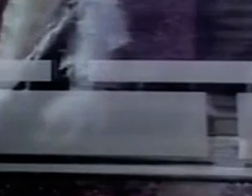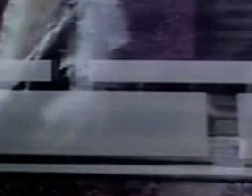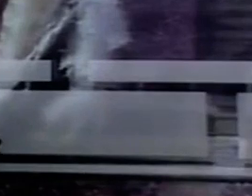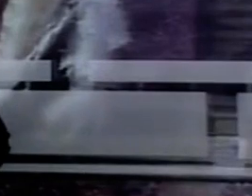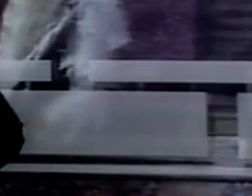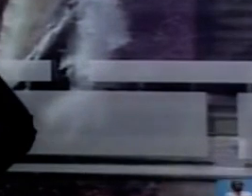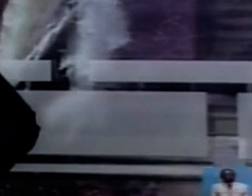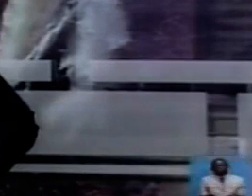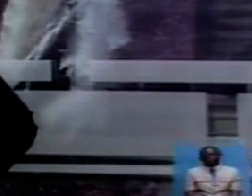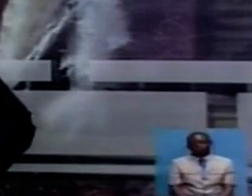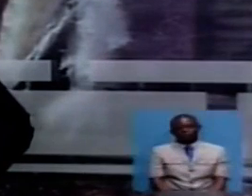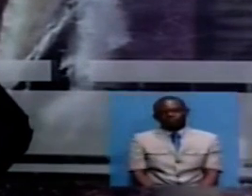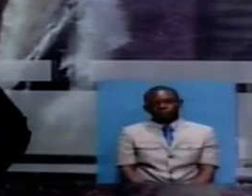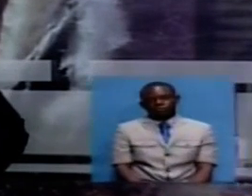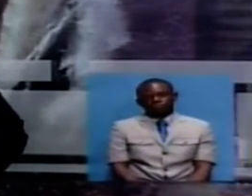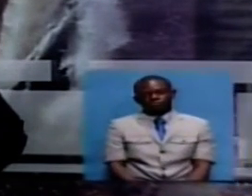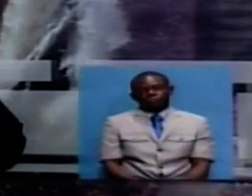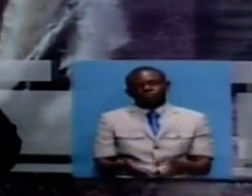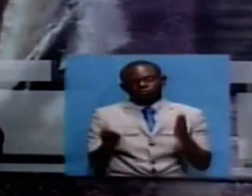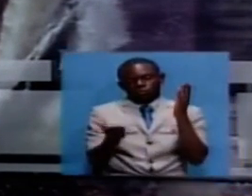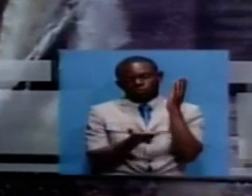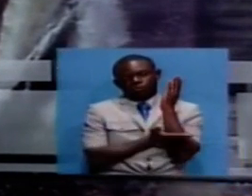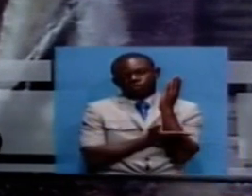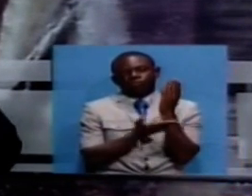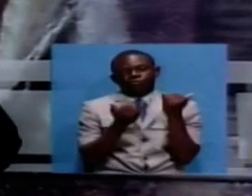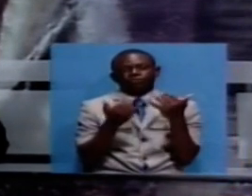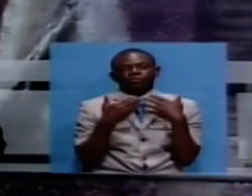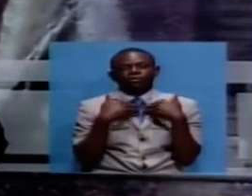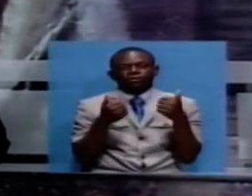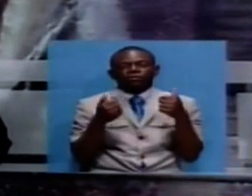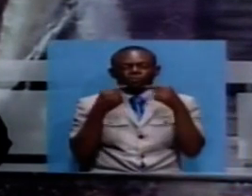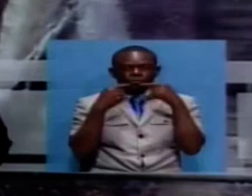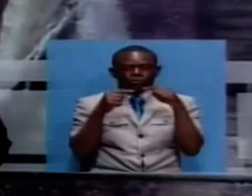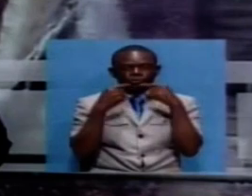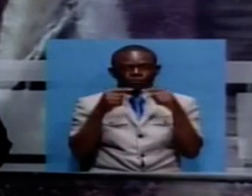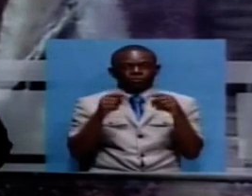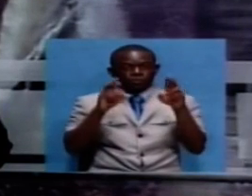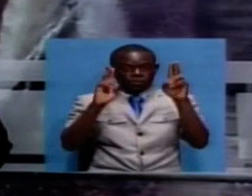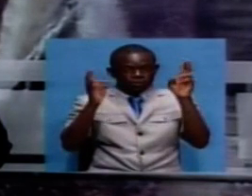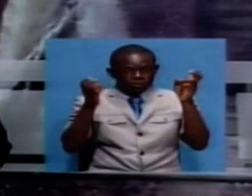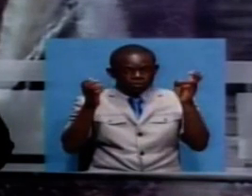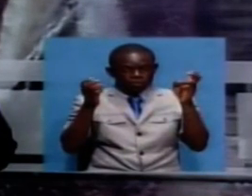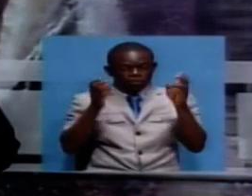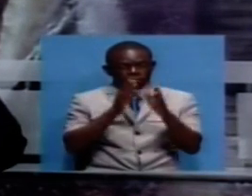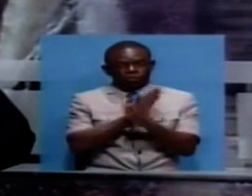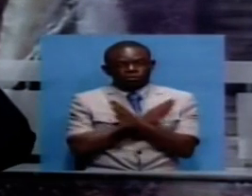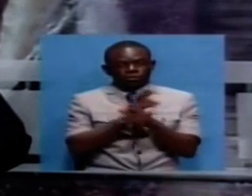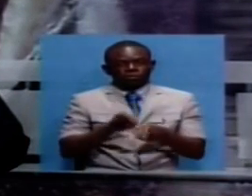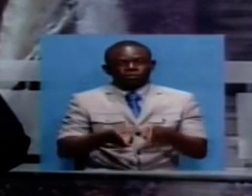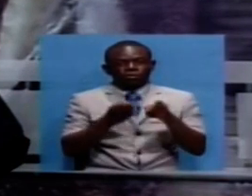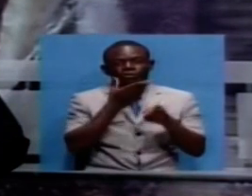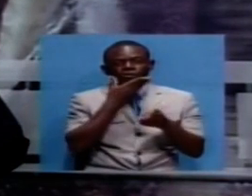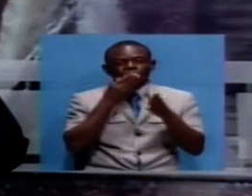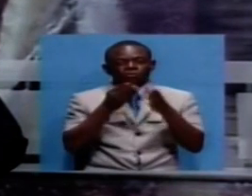us. Welcome back. On our health segment tonight, Zambia's High Commissioner to India, Judith